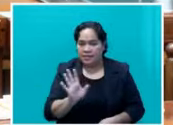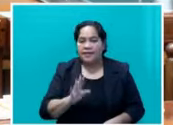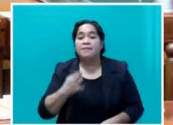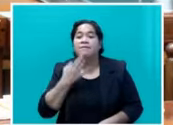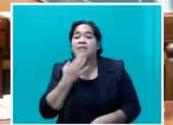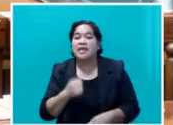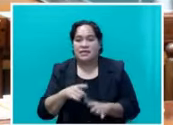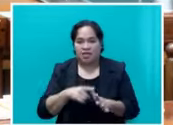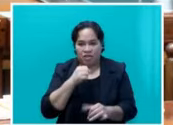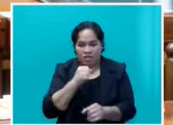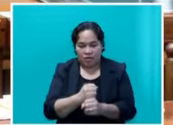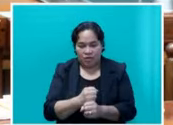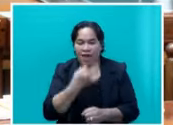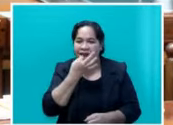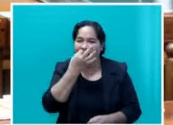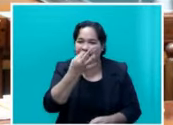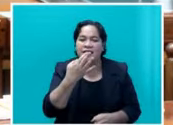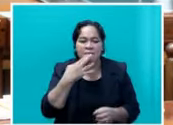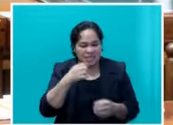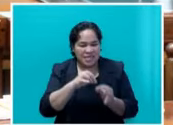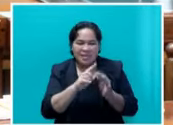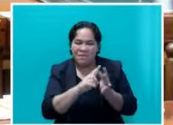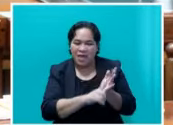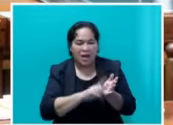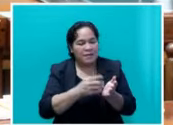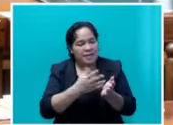General, we are asking you to withdraw this bill,